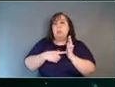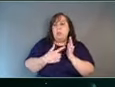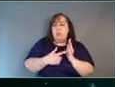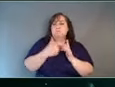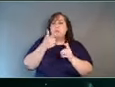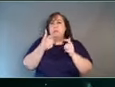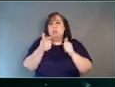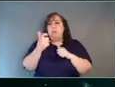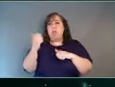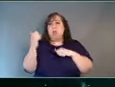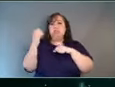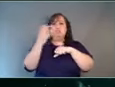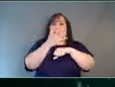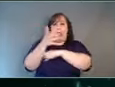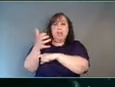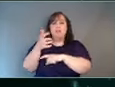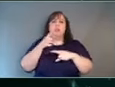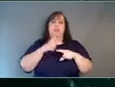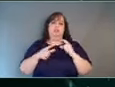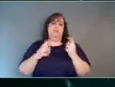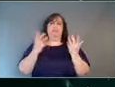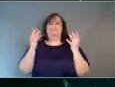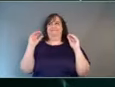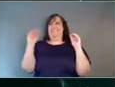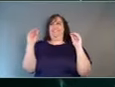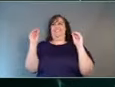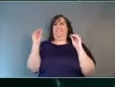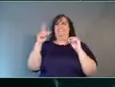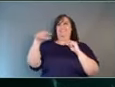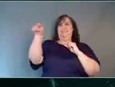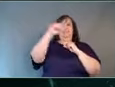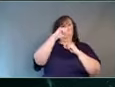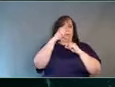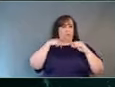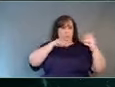by spacecraft pose a specific hazard to Earth.